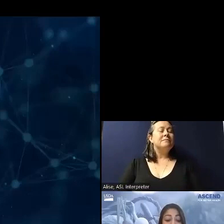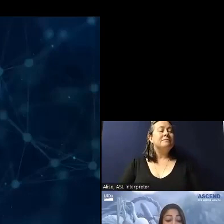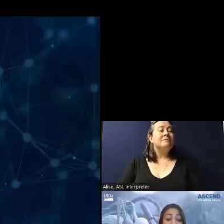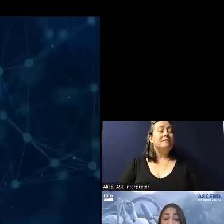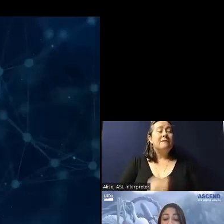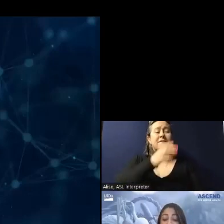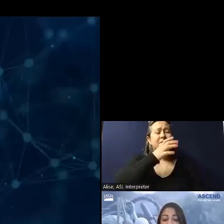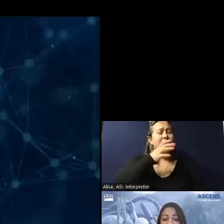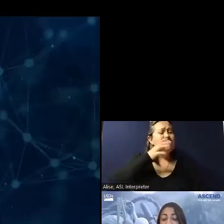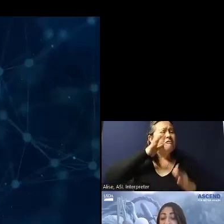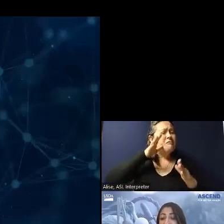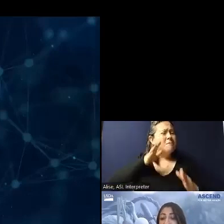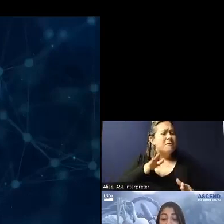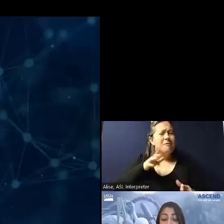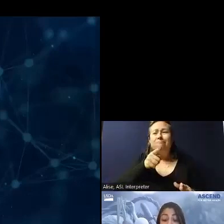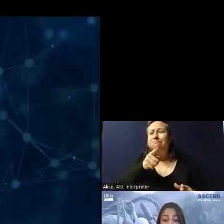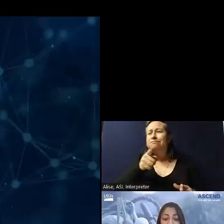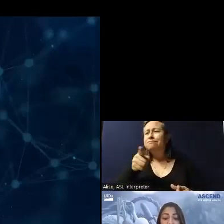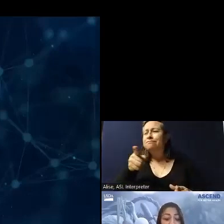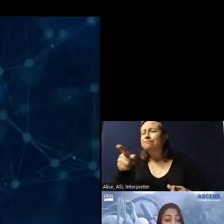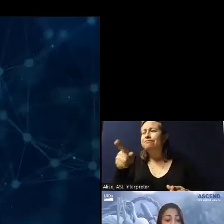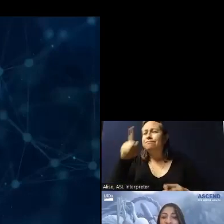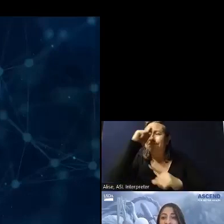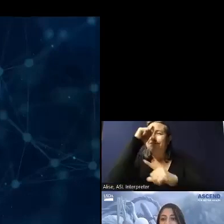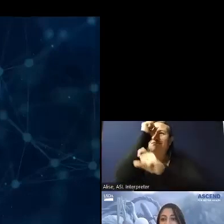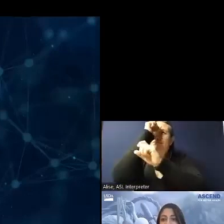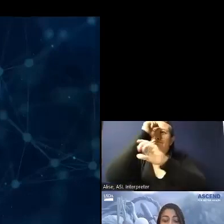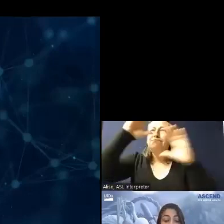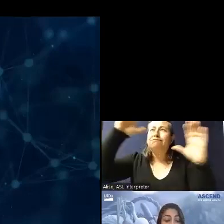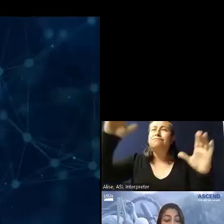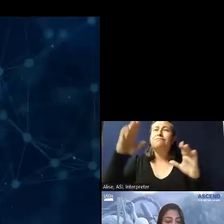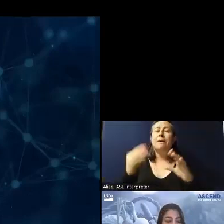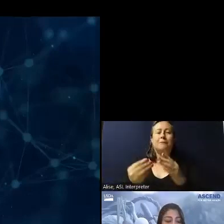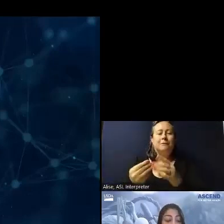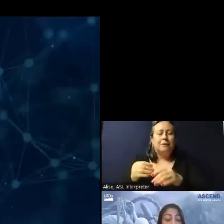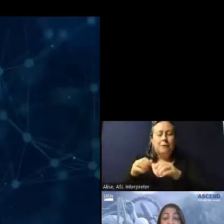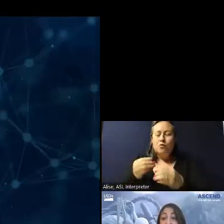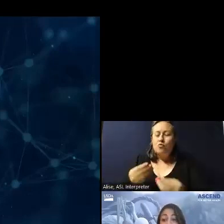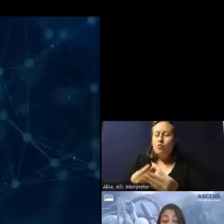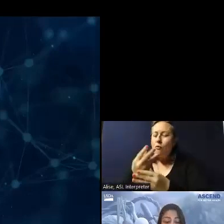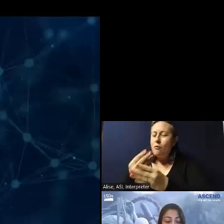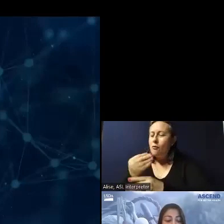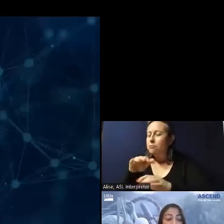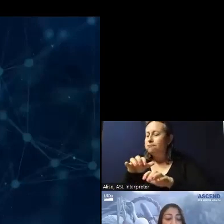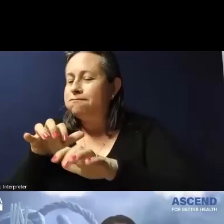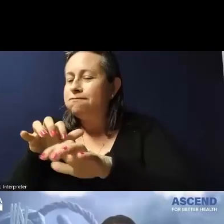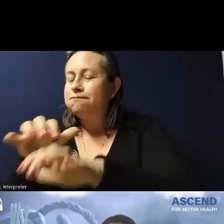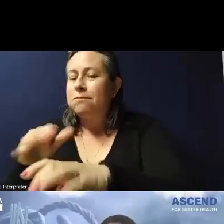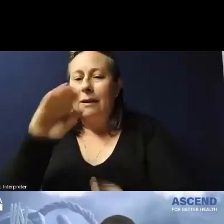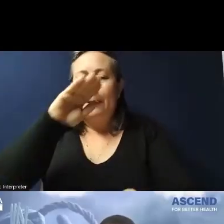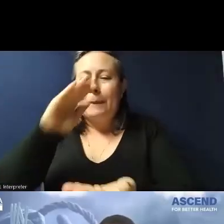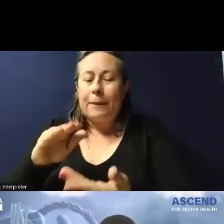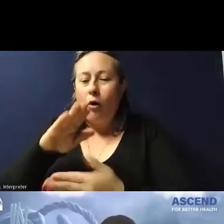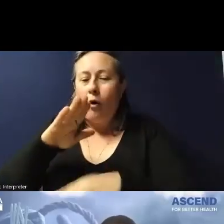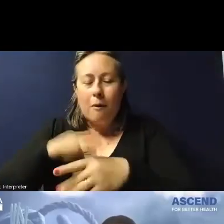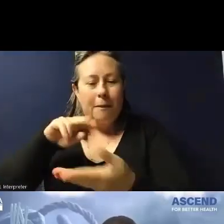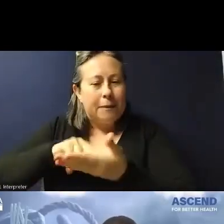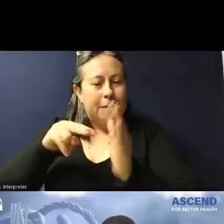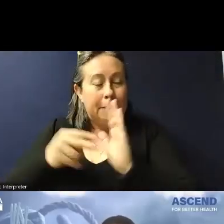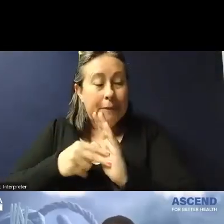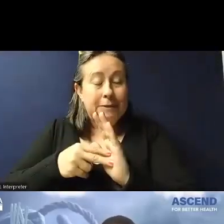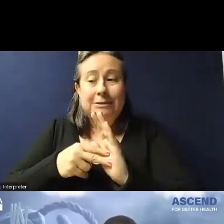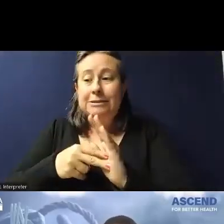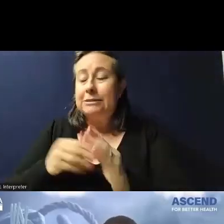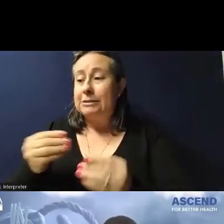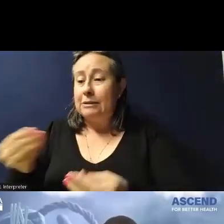farmers intentionally cultivate specific foods to reduce the incidence of cancer. A tomorrow where each person is